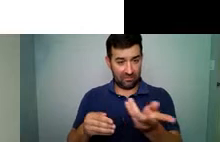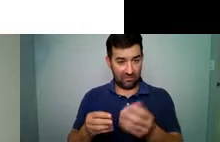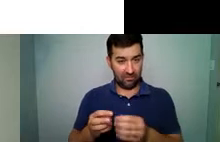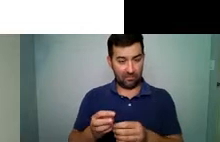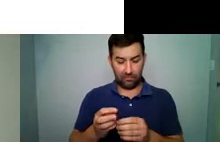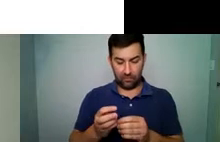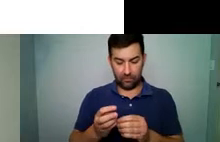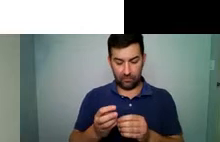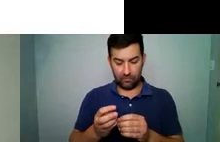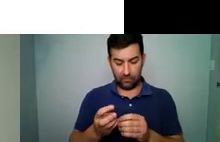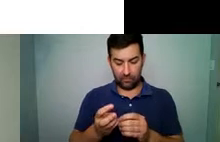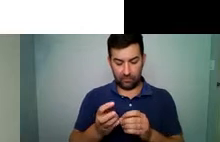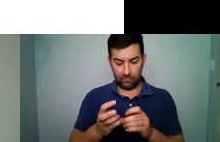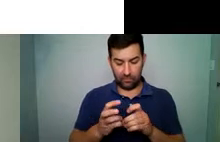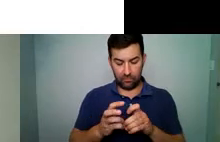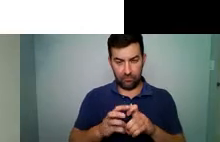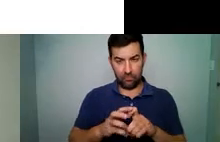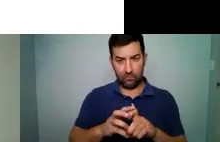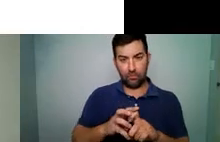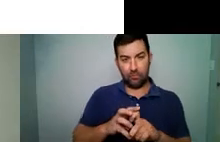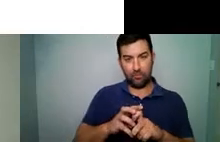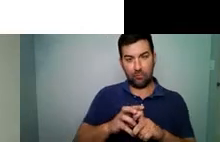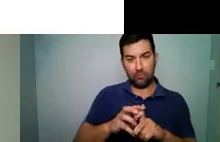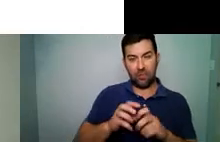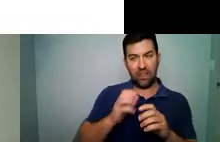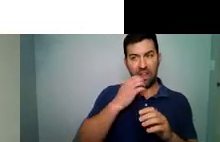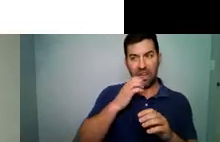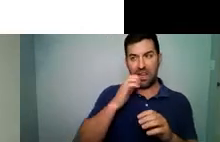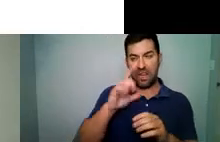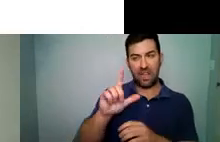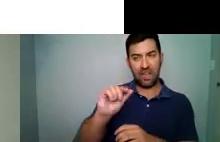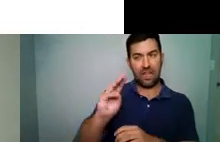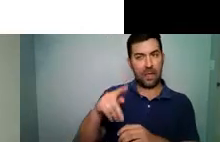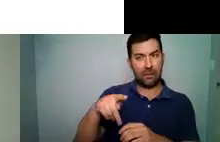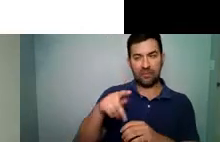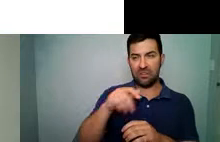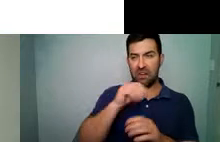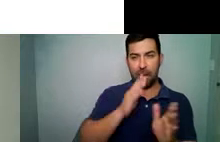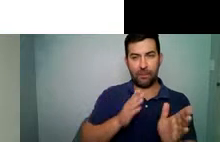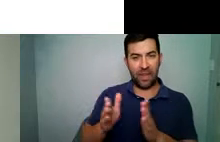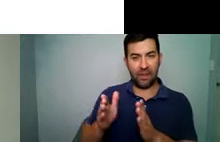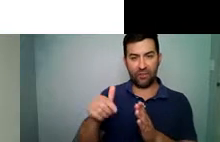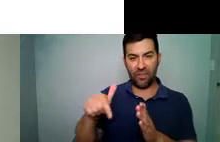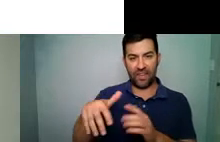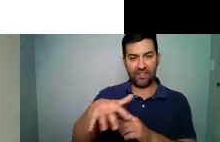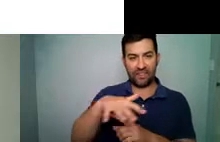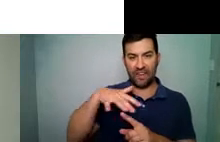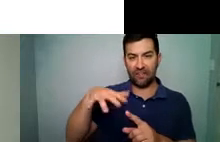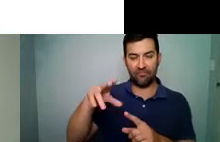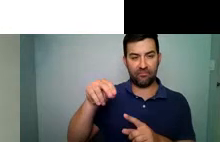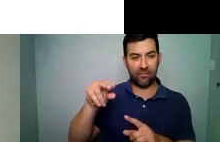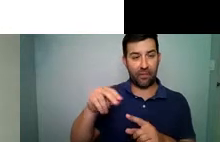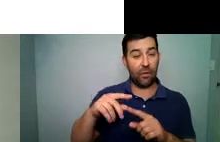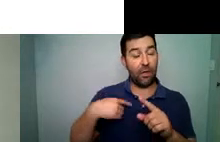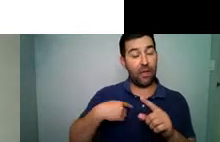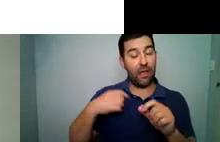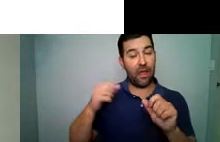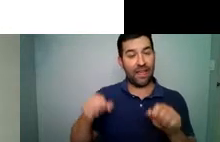To the heating question, that isn't planned for this site, but I can say